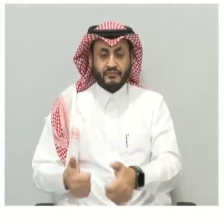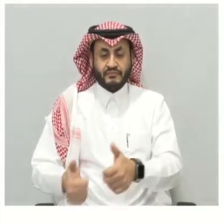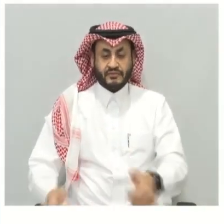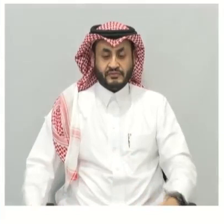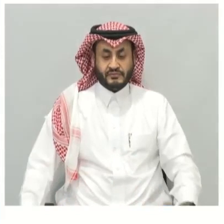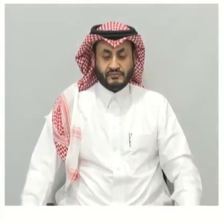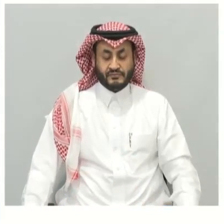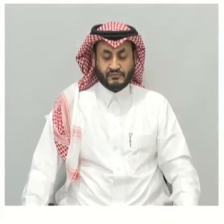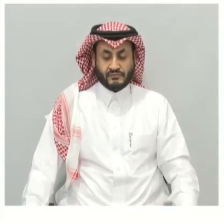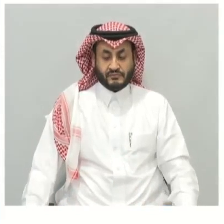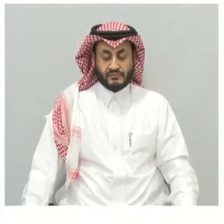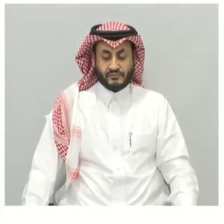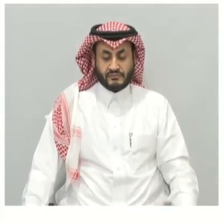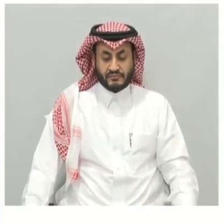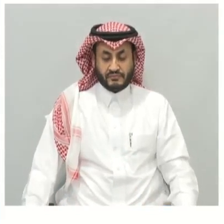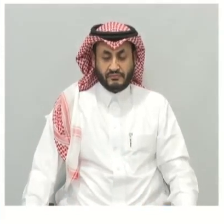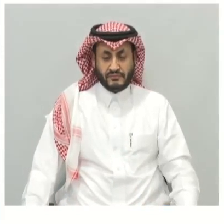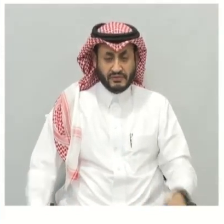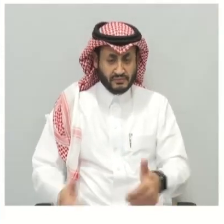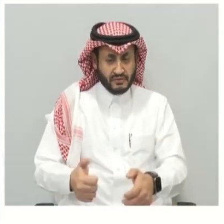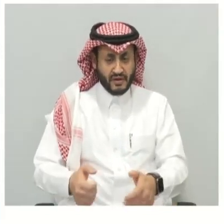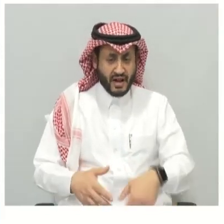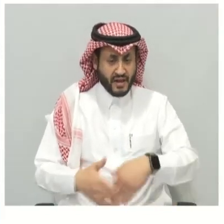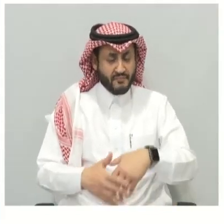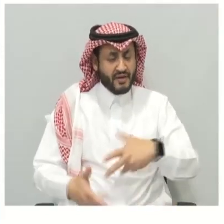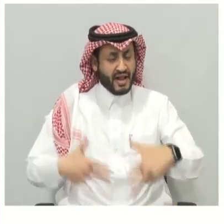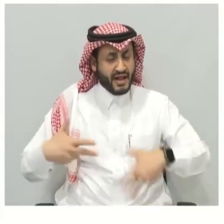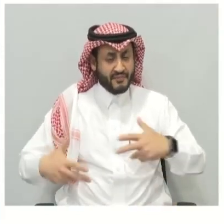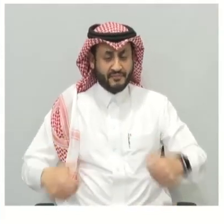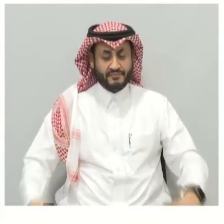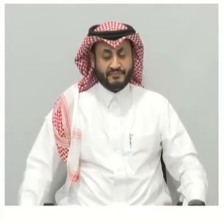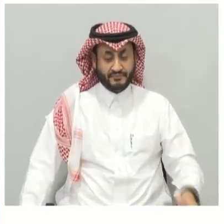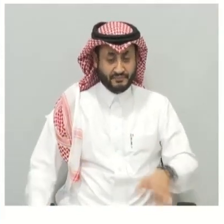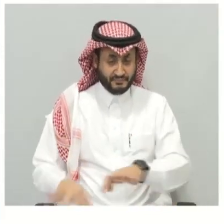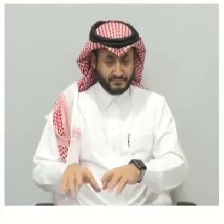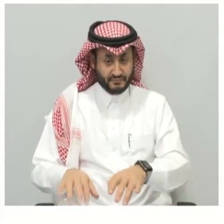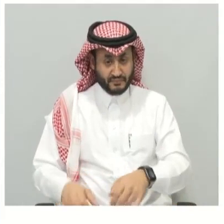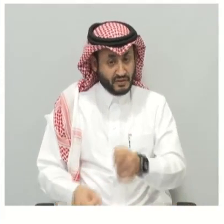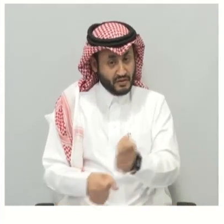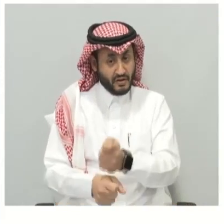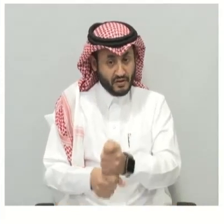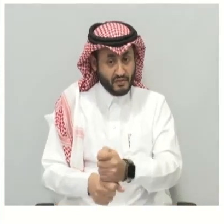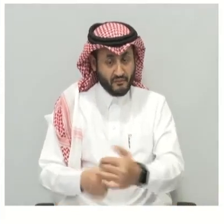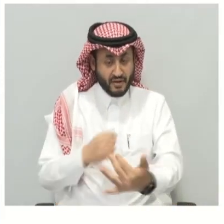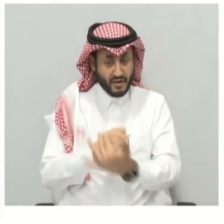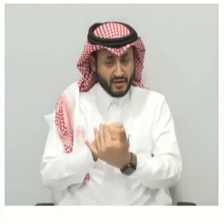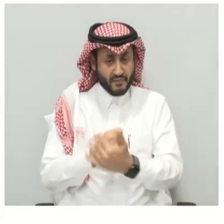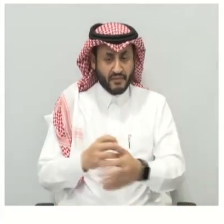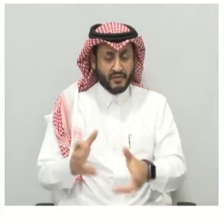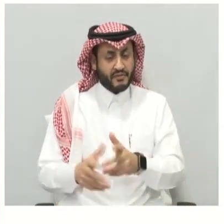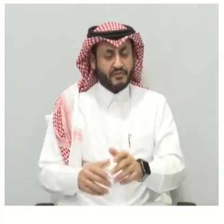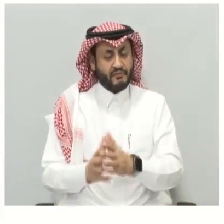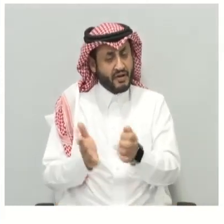game controller that we use it in when we want to play video games, and the laptop we use it for